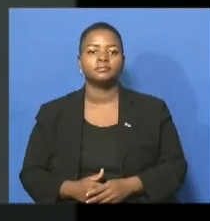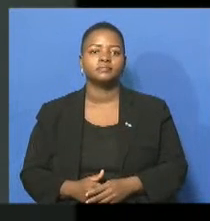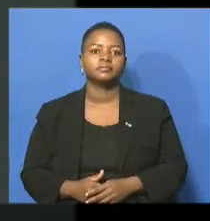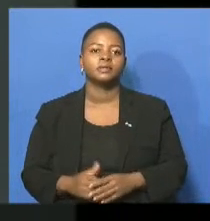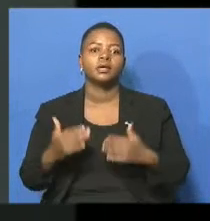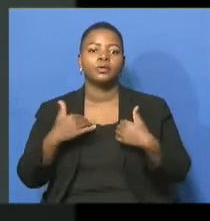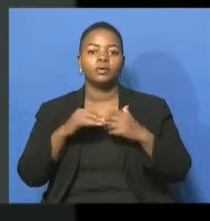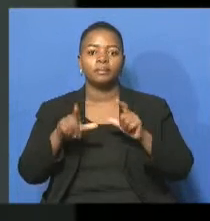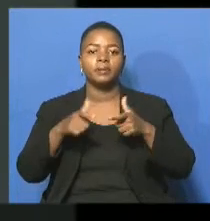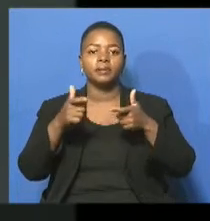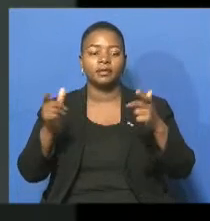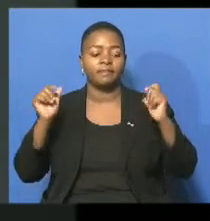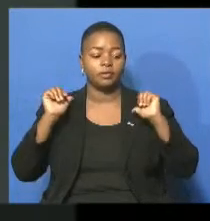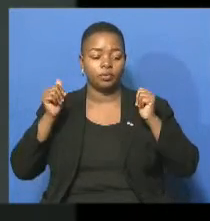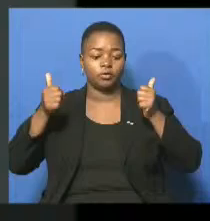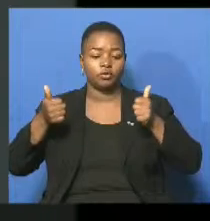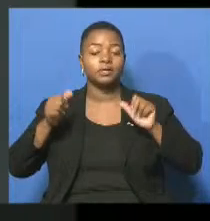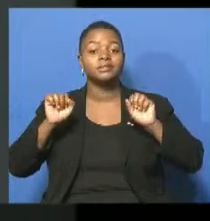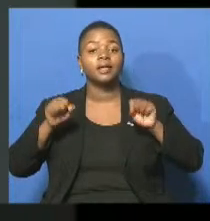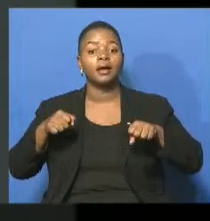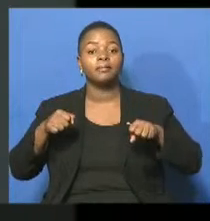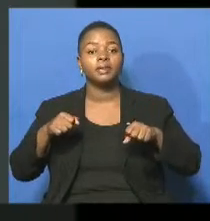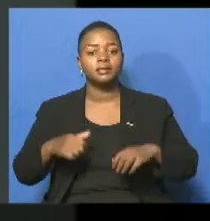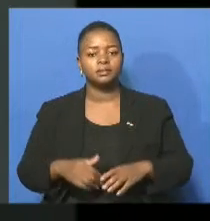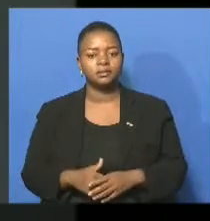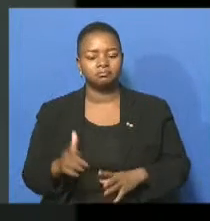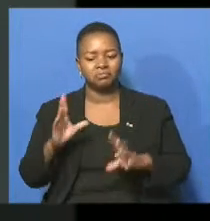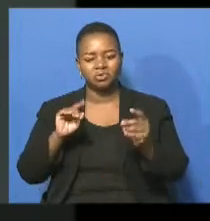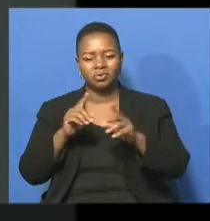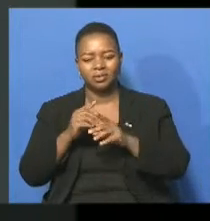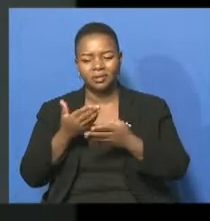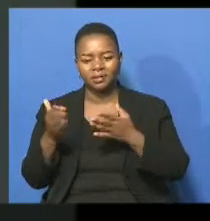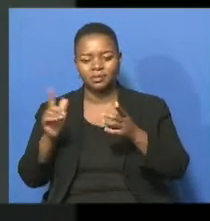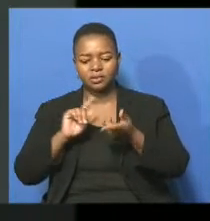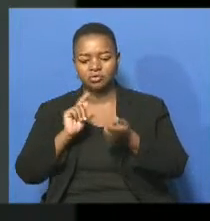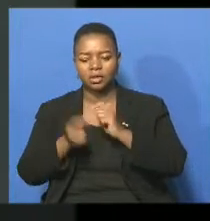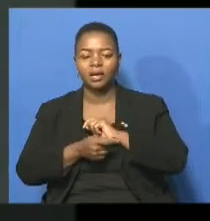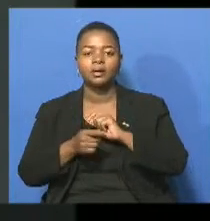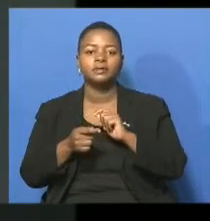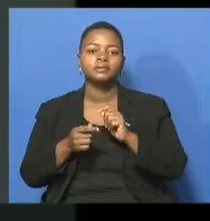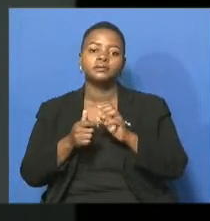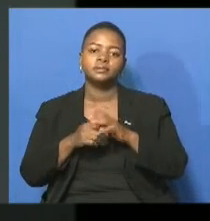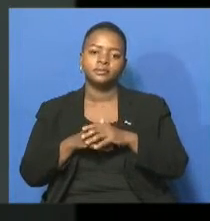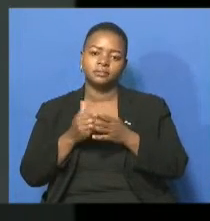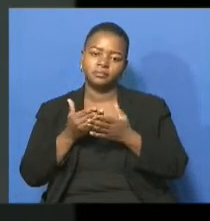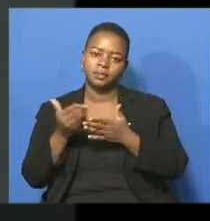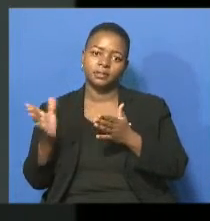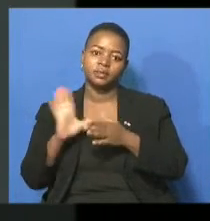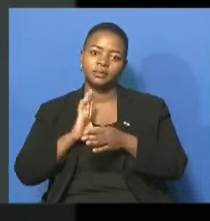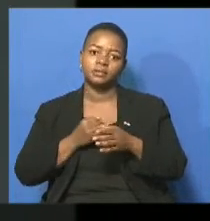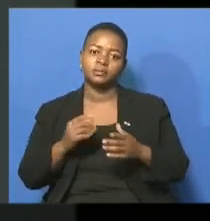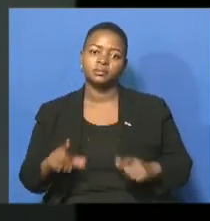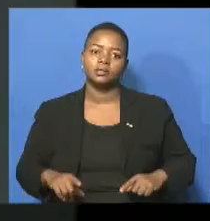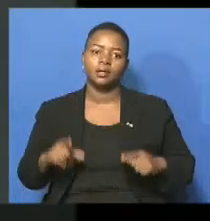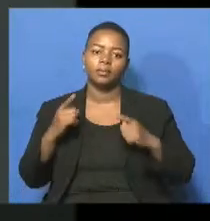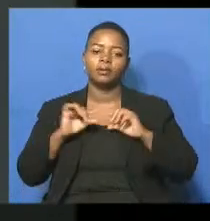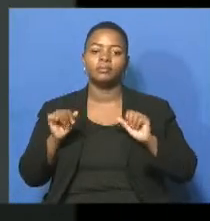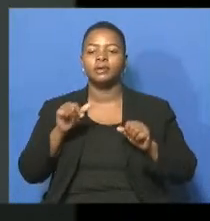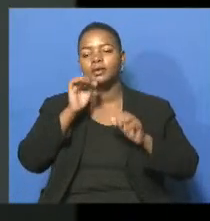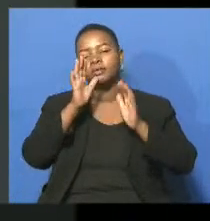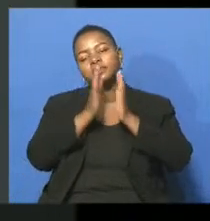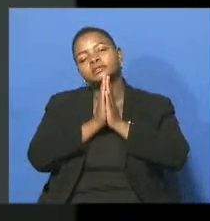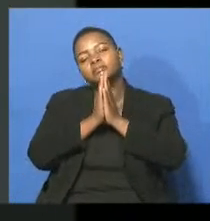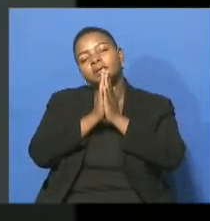been given the authority and the ability to do things and change things in our lives. We can't just